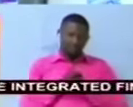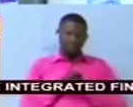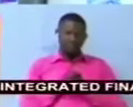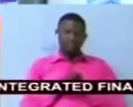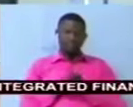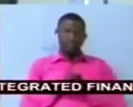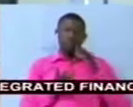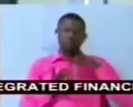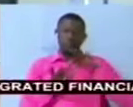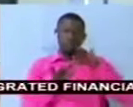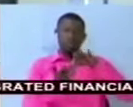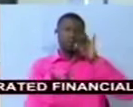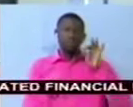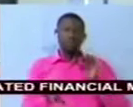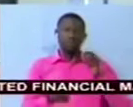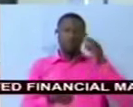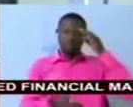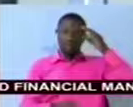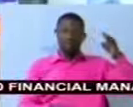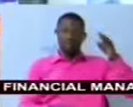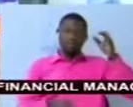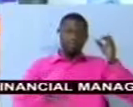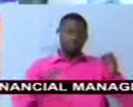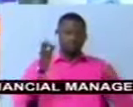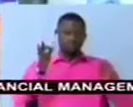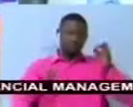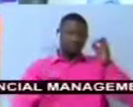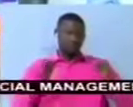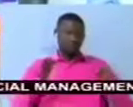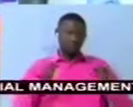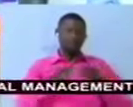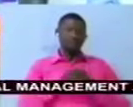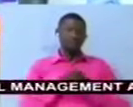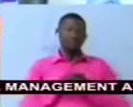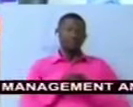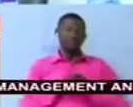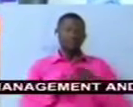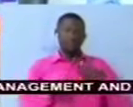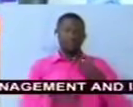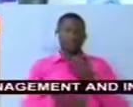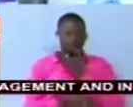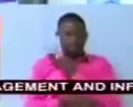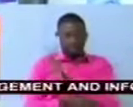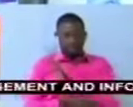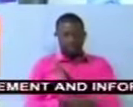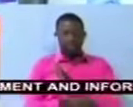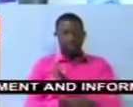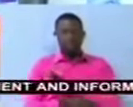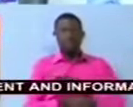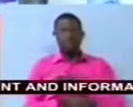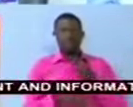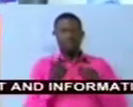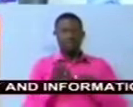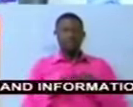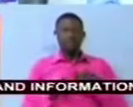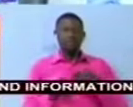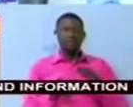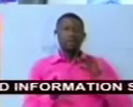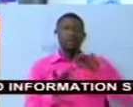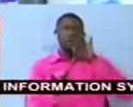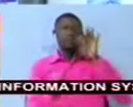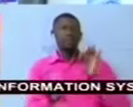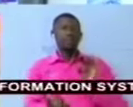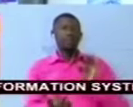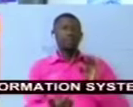Appointed Minister of Justice. Wow. So koku dem. Then one left. Ñu jël Lamine Boj. We took Lamine